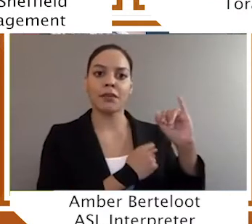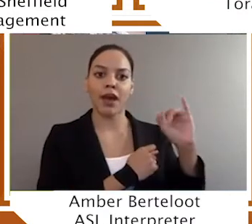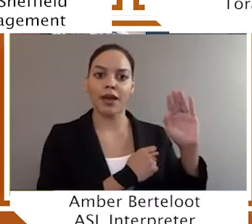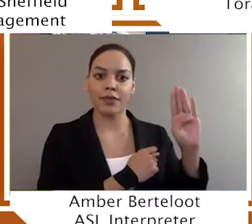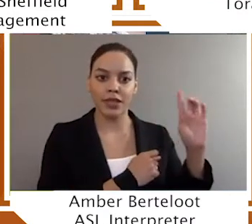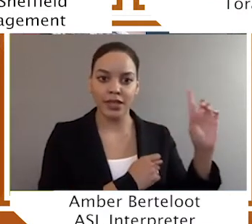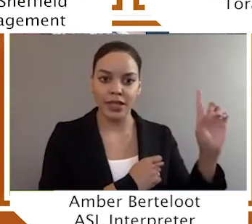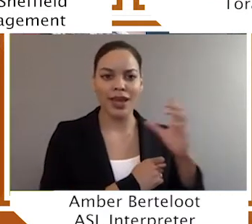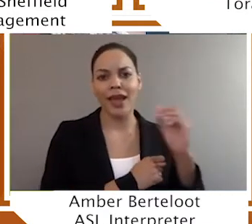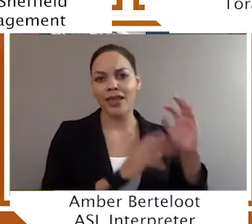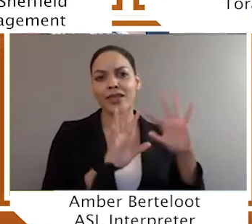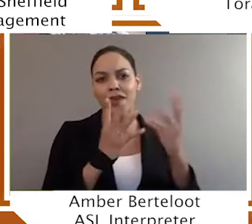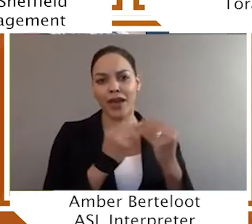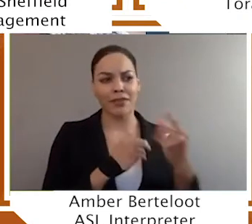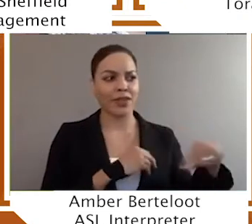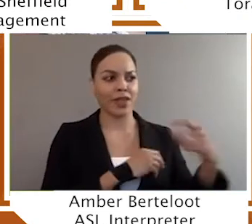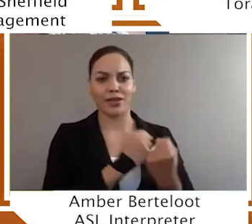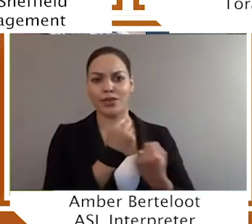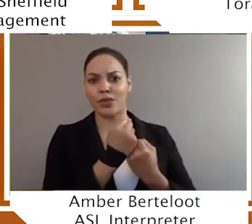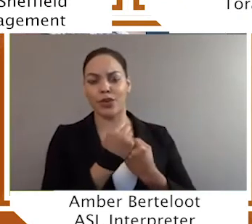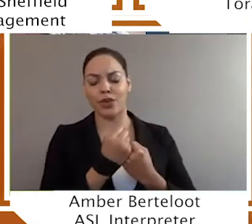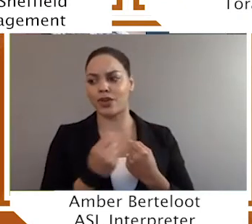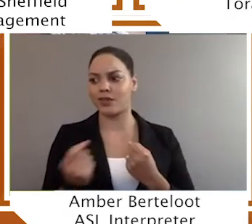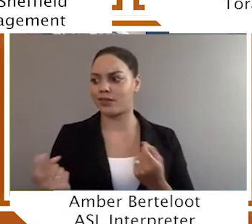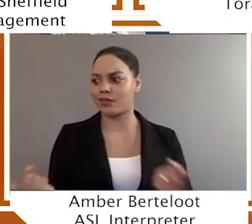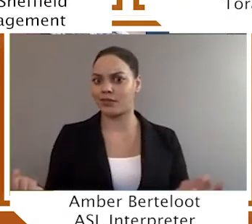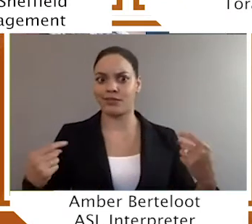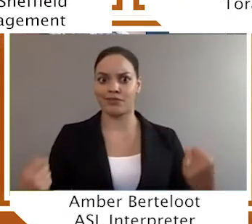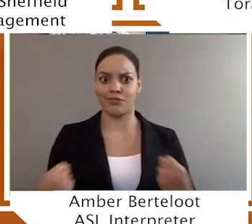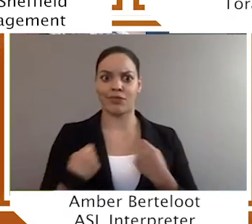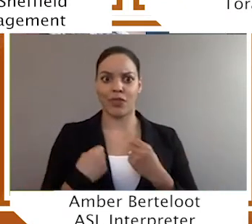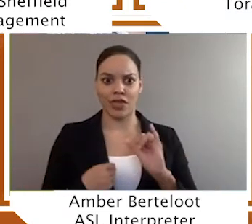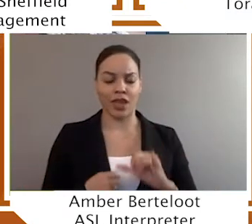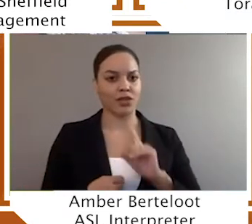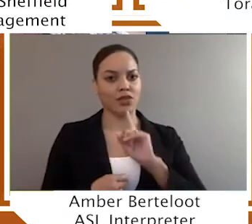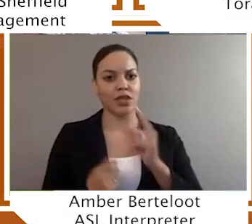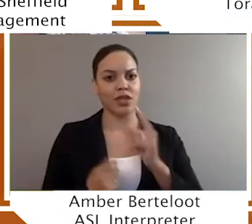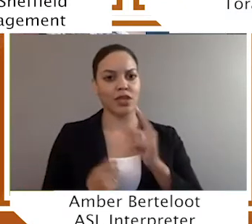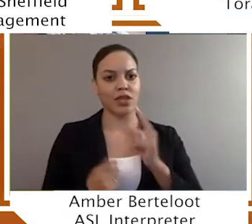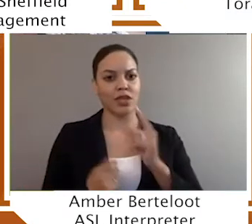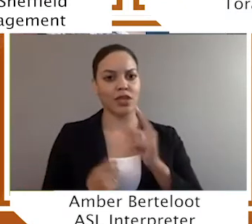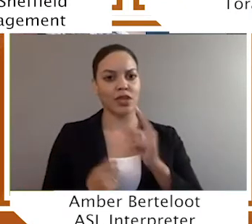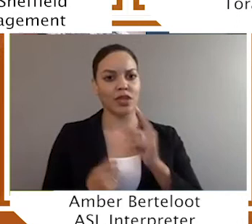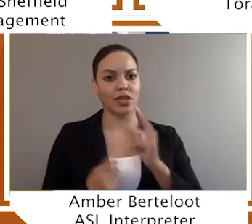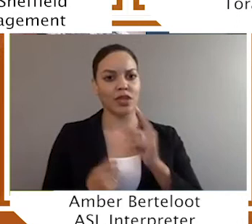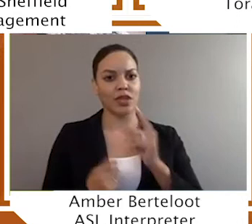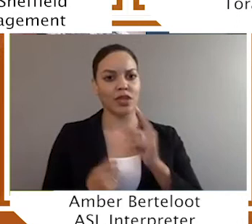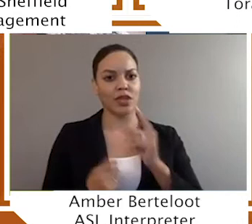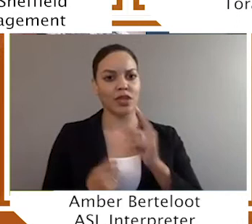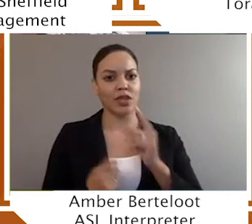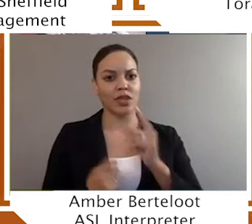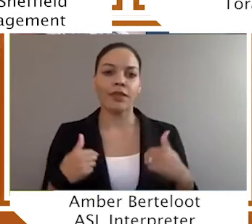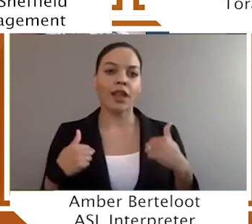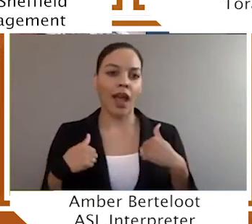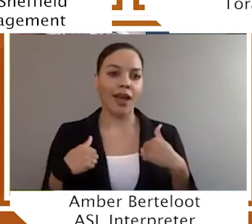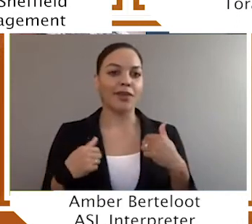that supports me. And those have been like the real big things for me. I've been being a little bit more